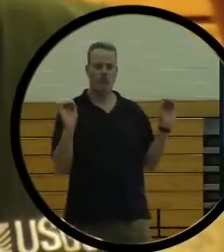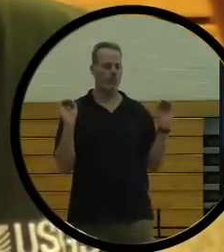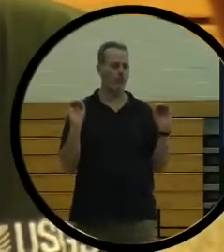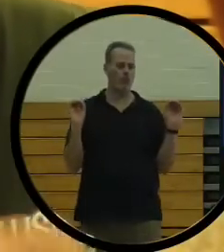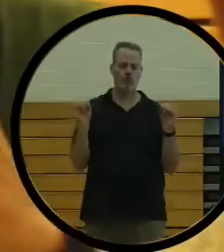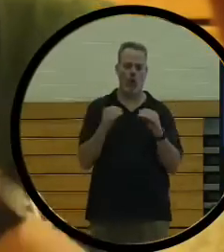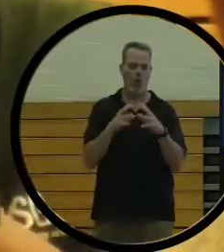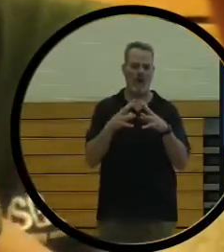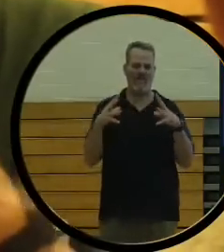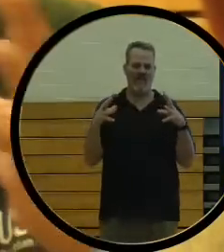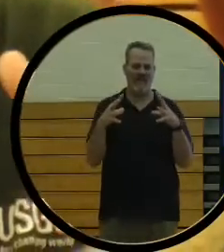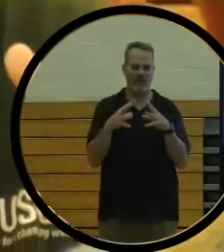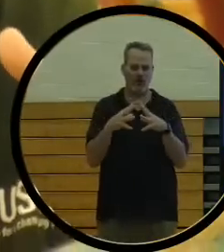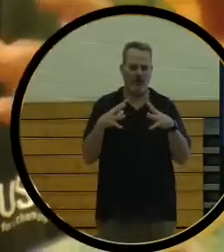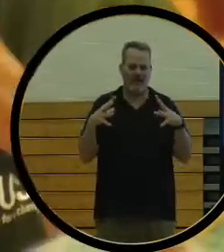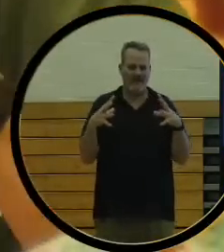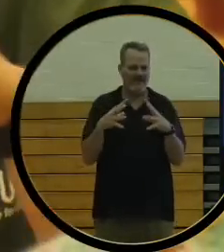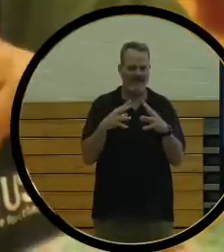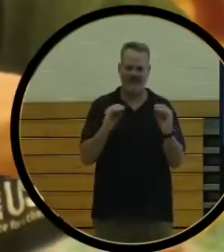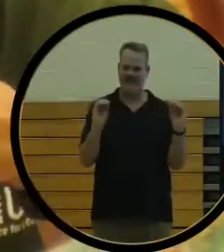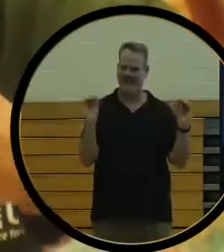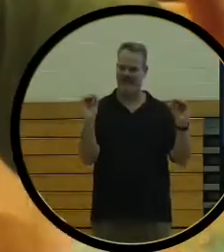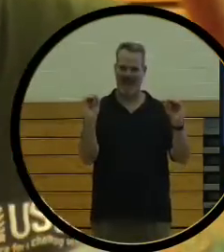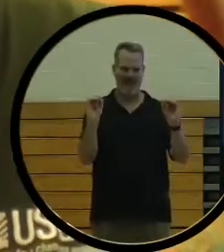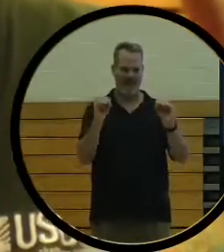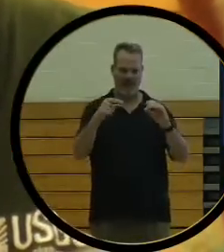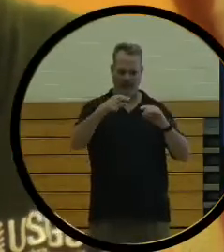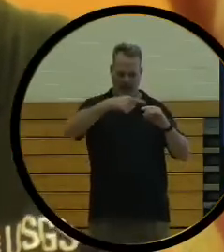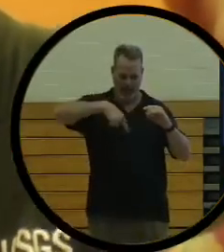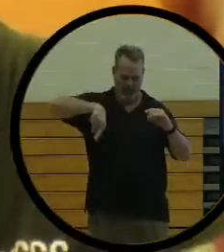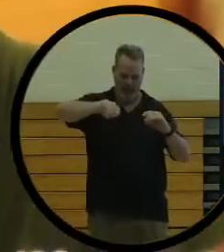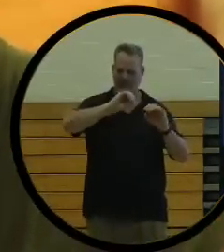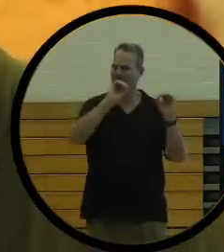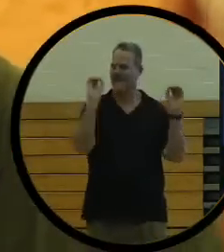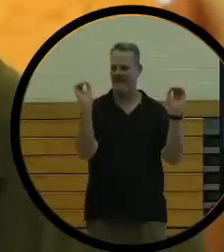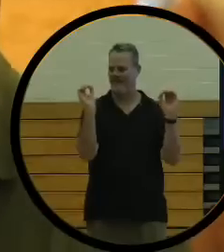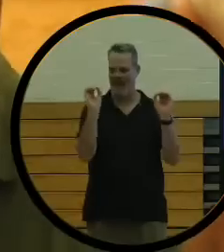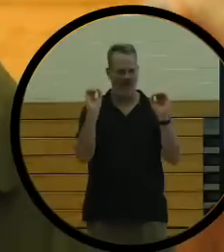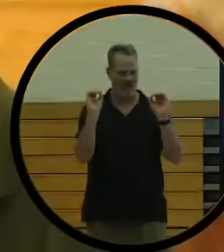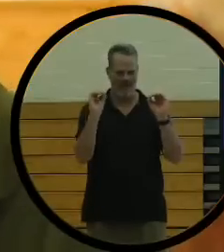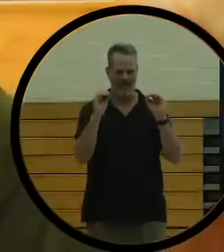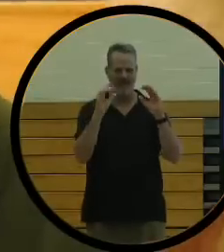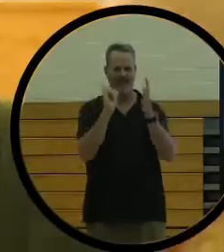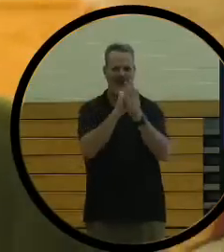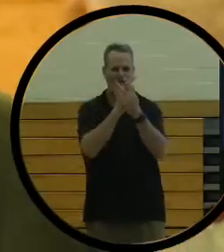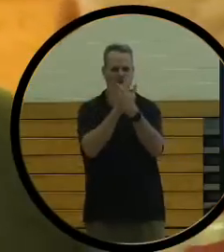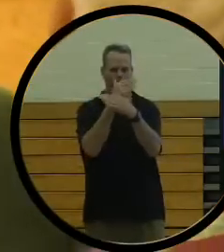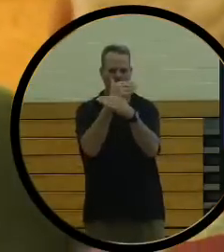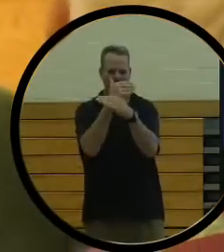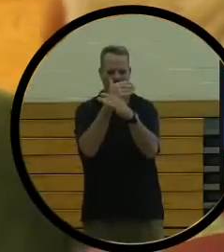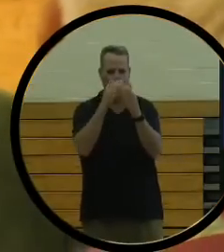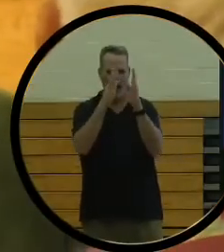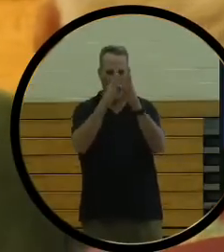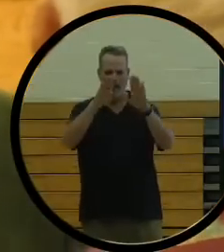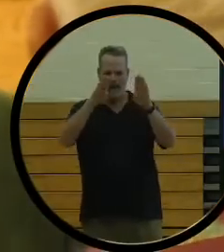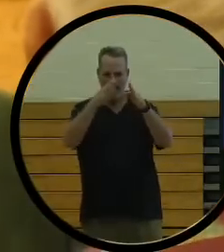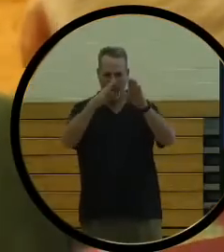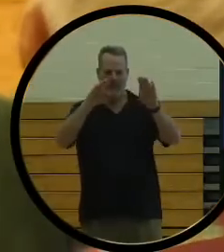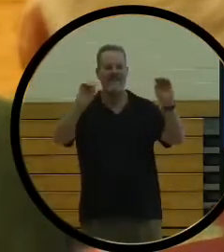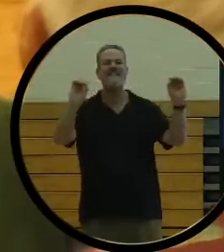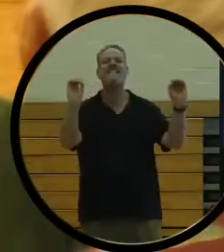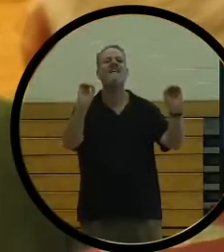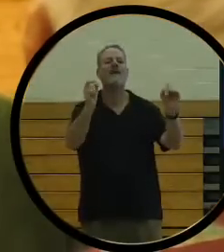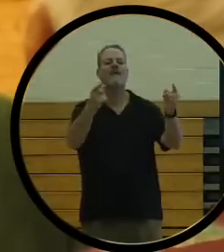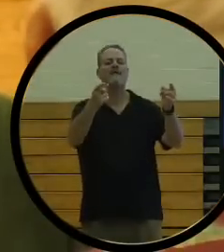No inflation, not the balloon that's circular like a bullseye or the butterfly wings. Nothing's